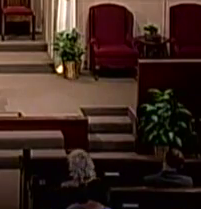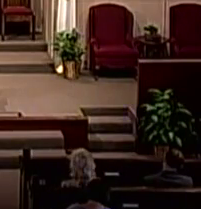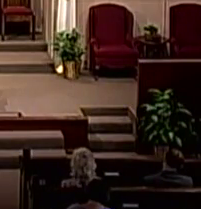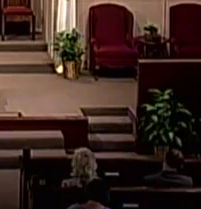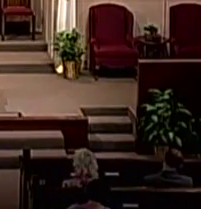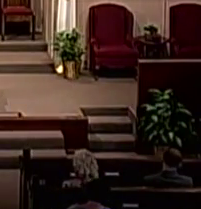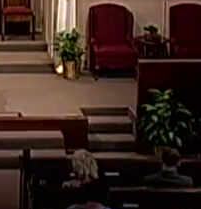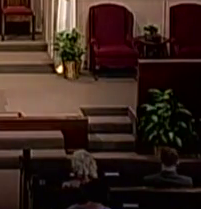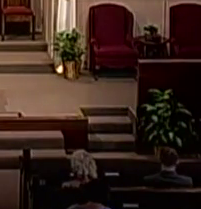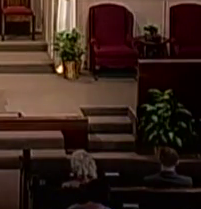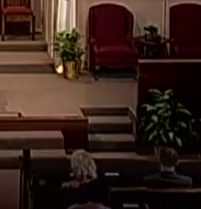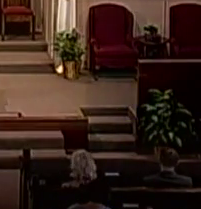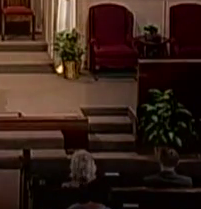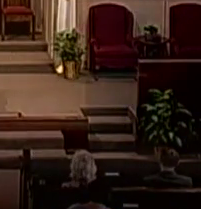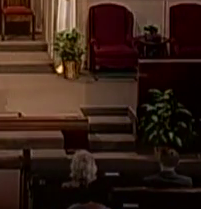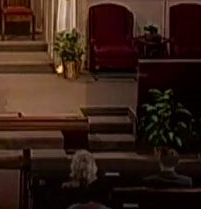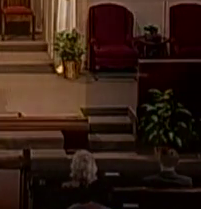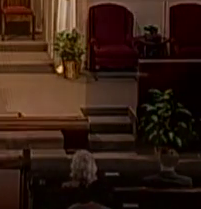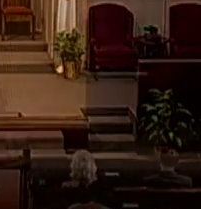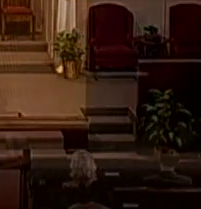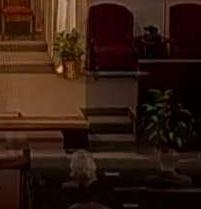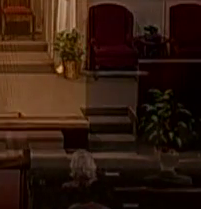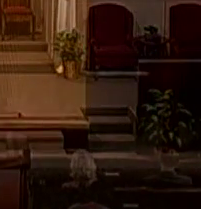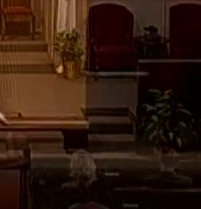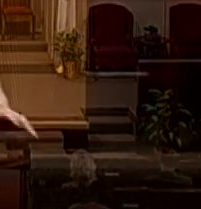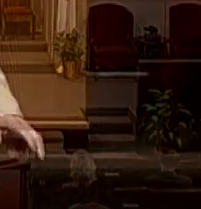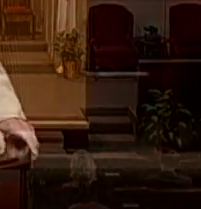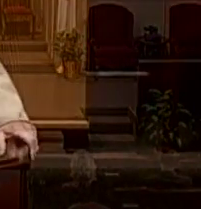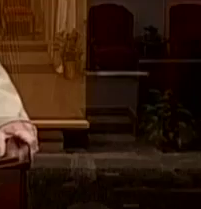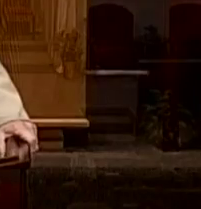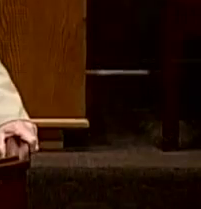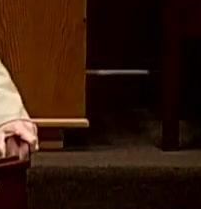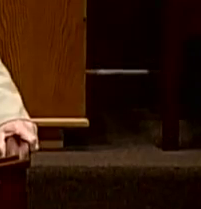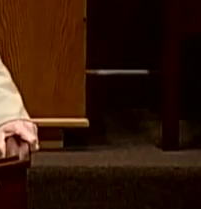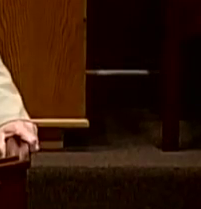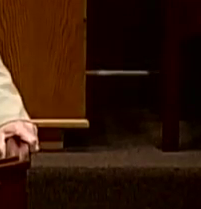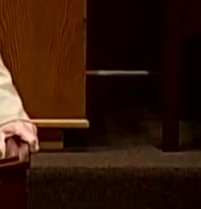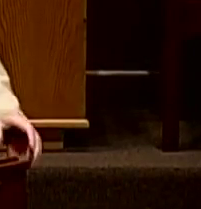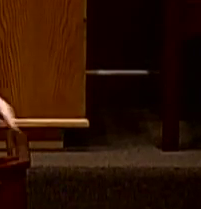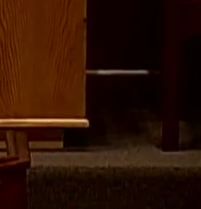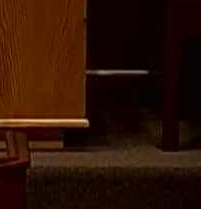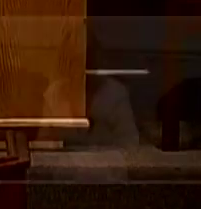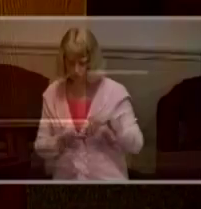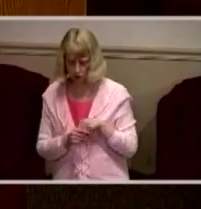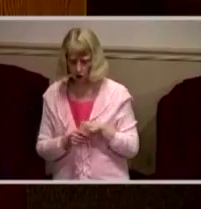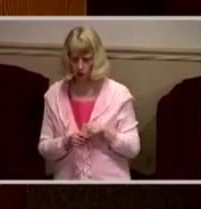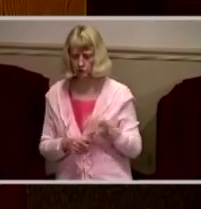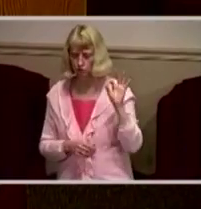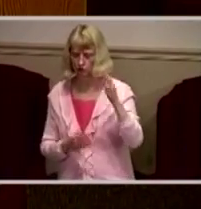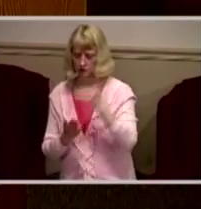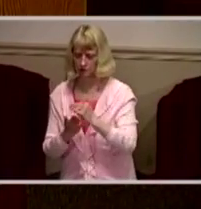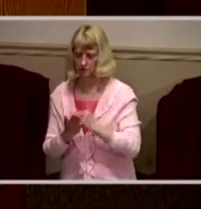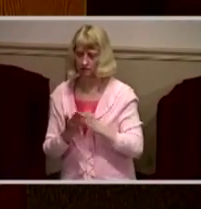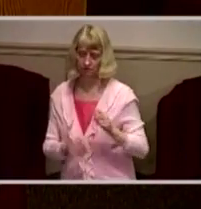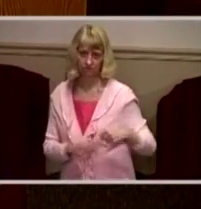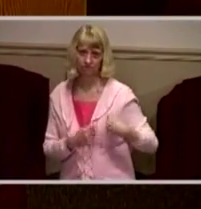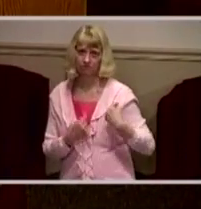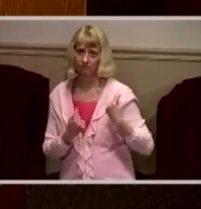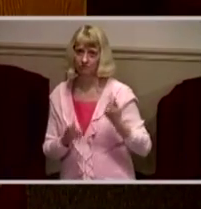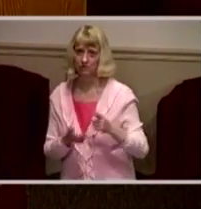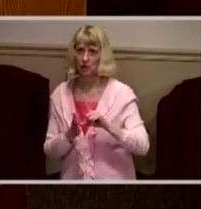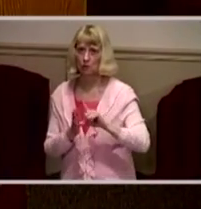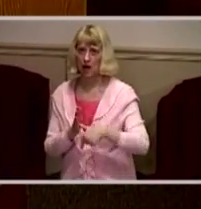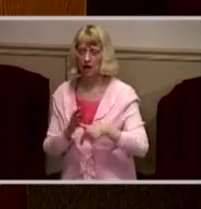lot for us. And that is His grace. We've been involved in a series of messages now for a